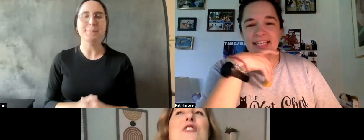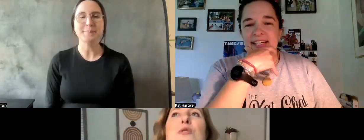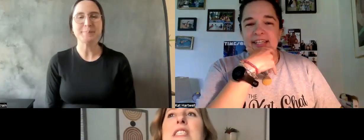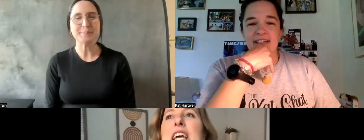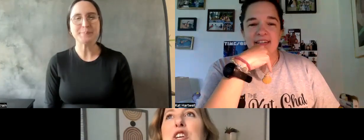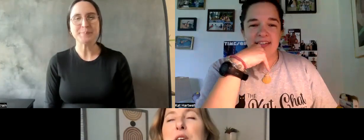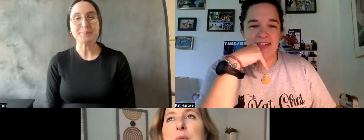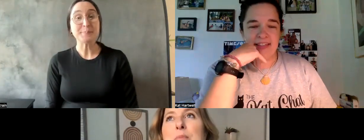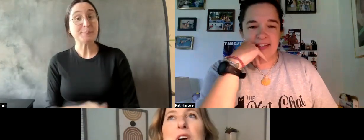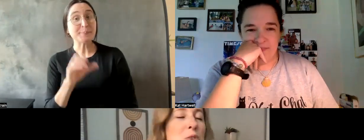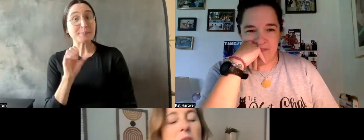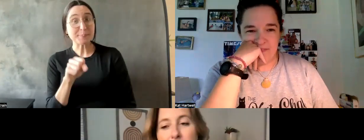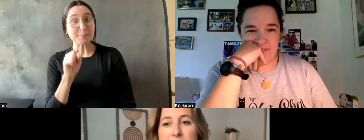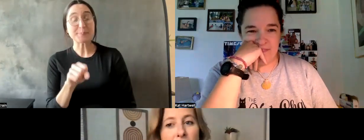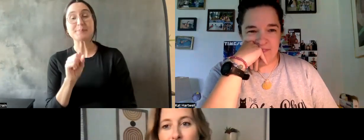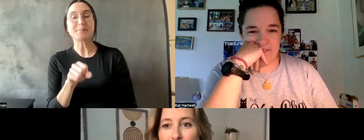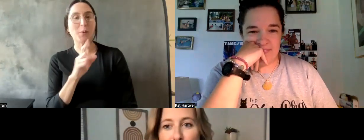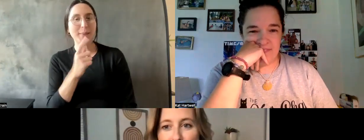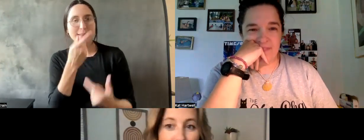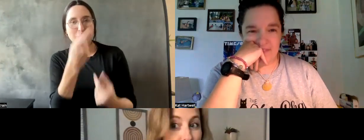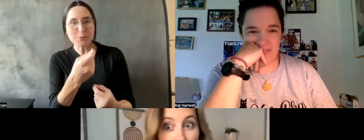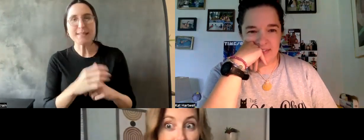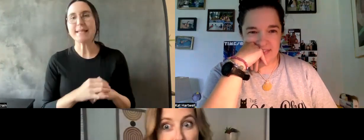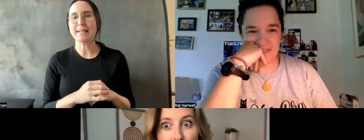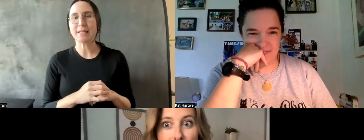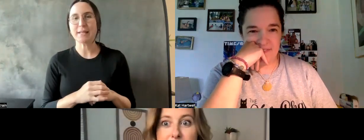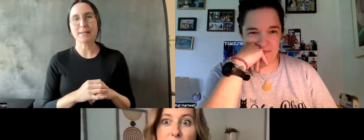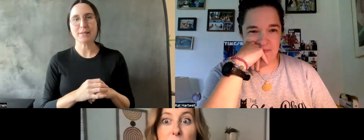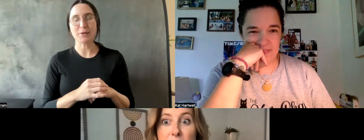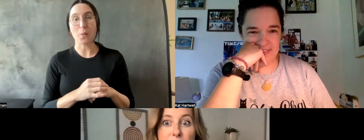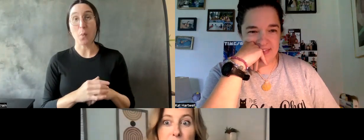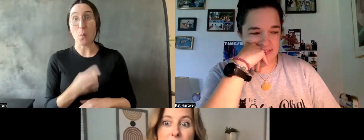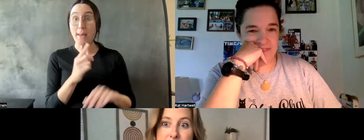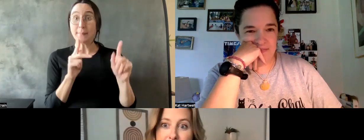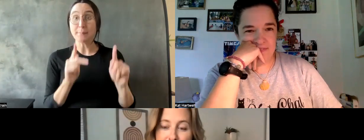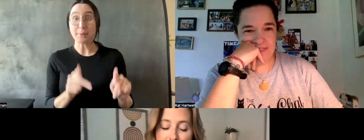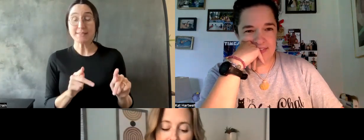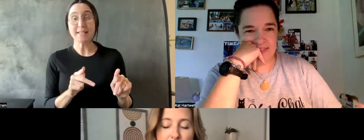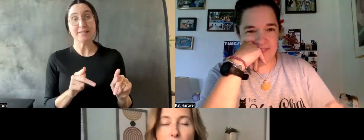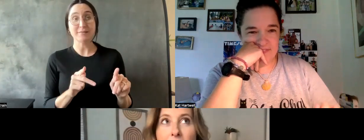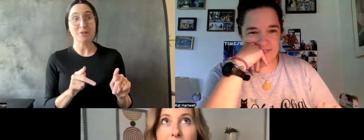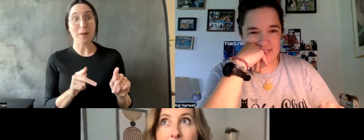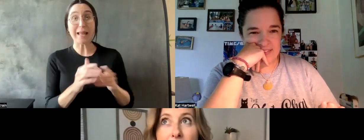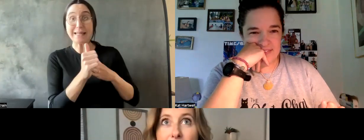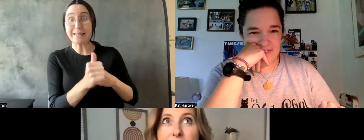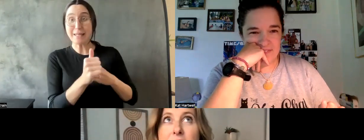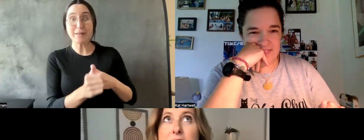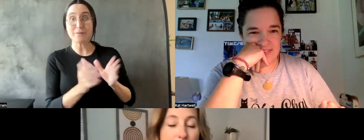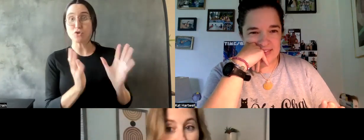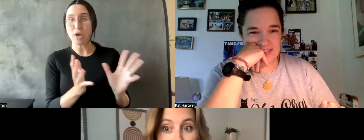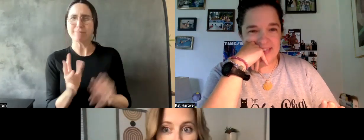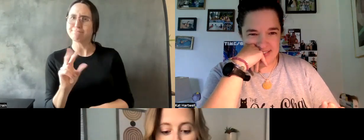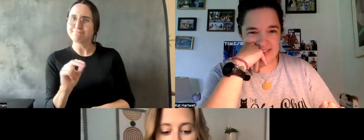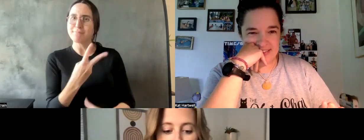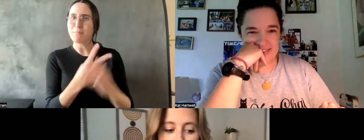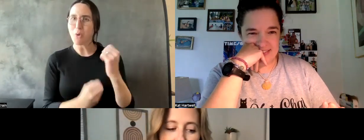It's interesting because it really is kind of like a two-way street, right? It's like whatever your guests can give back to you. And what I have found,